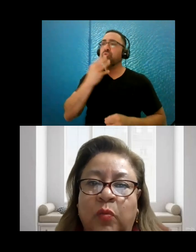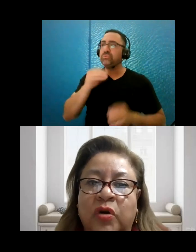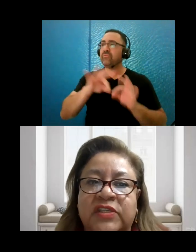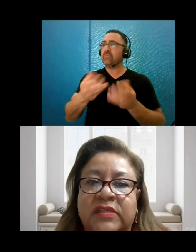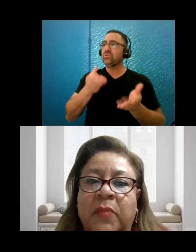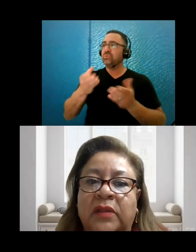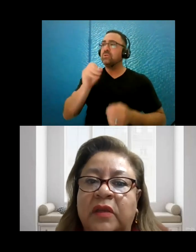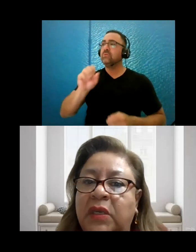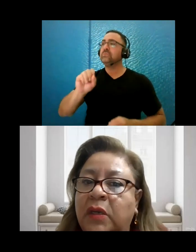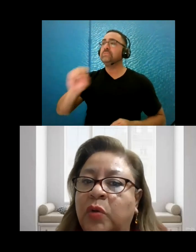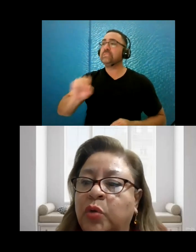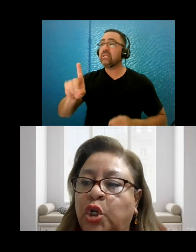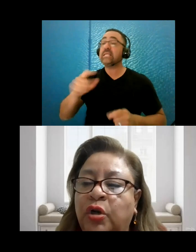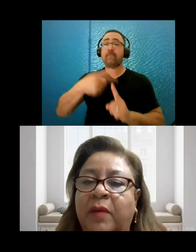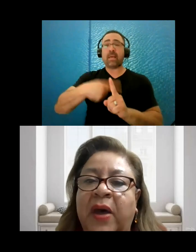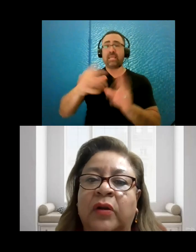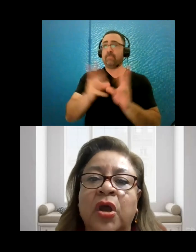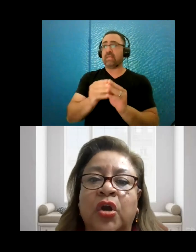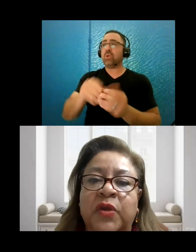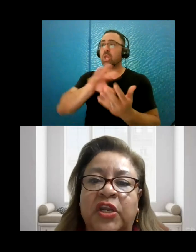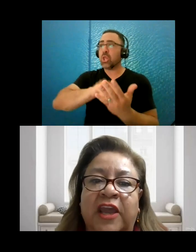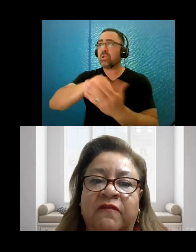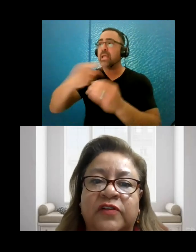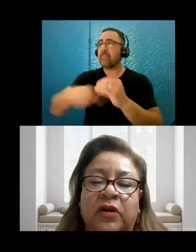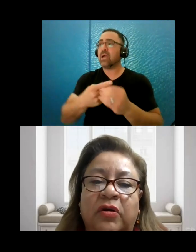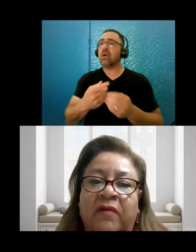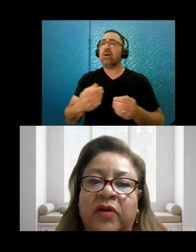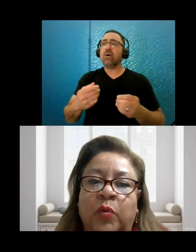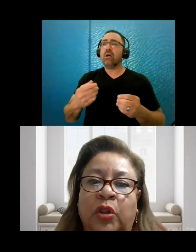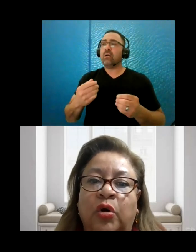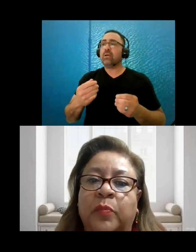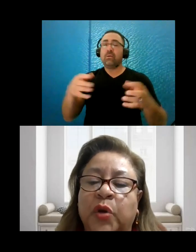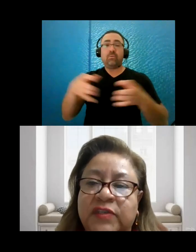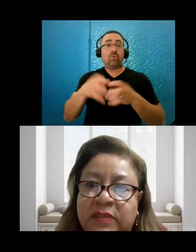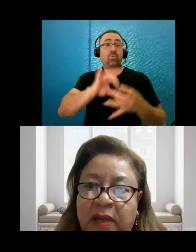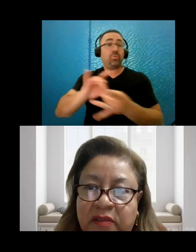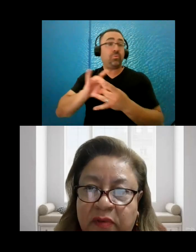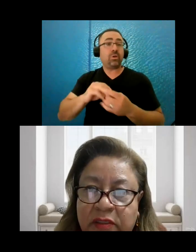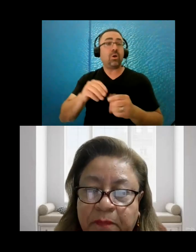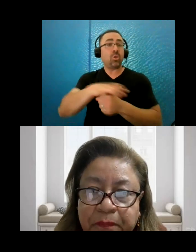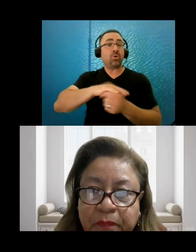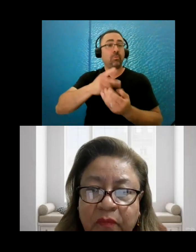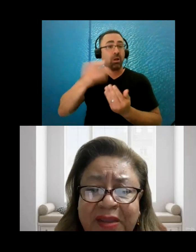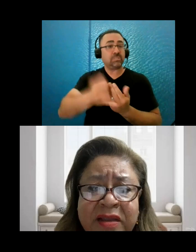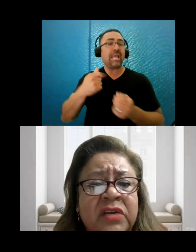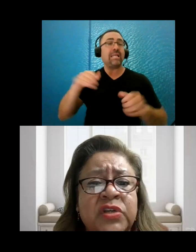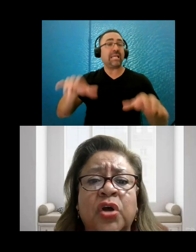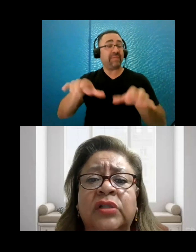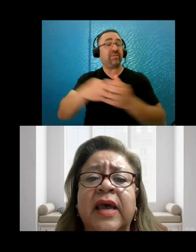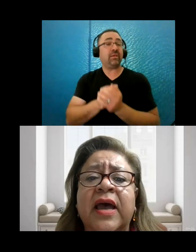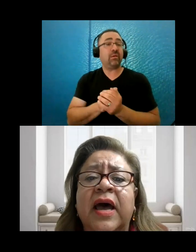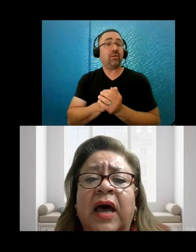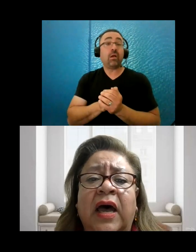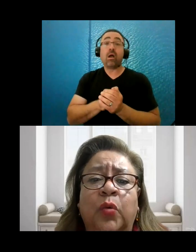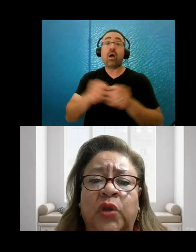Newcomers Network, which is a monthly meeting where we learn about community efforts and collaborate with local projects and activities. As a